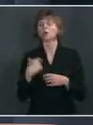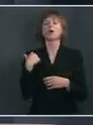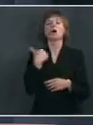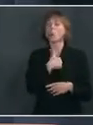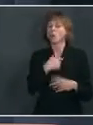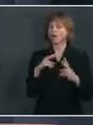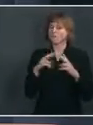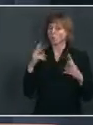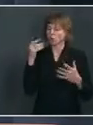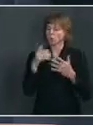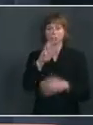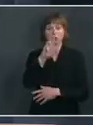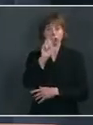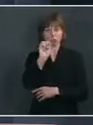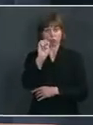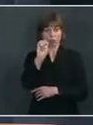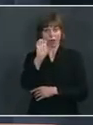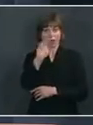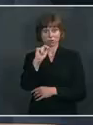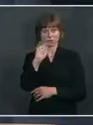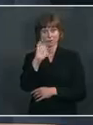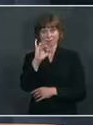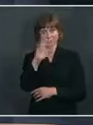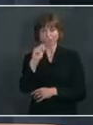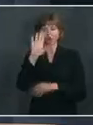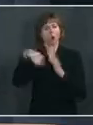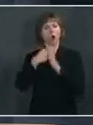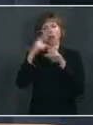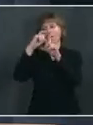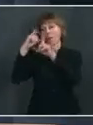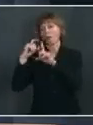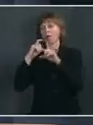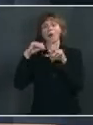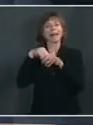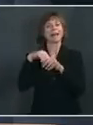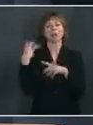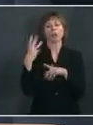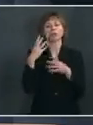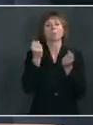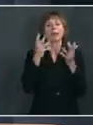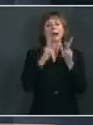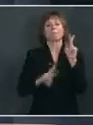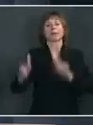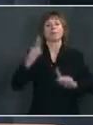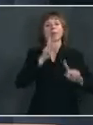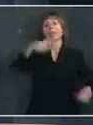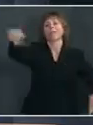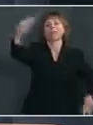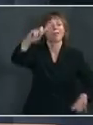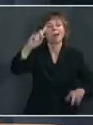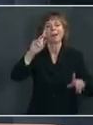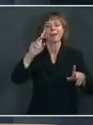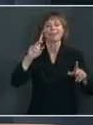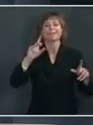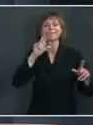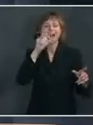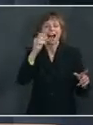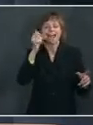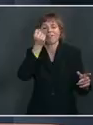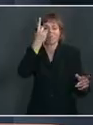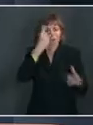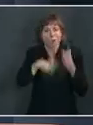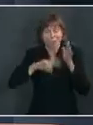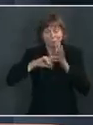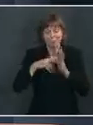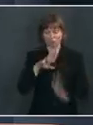close to this here, reconciliation and all the terminology in Washington. Everybody who's watching may not be. Reconciliation is a parliamentary process. It's a way to